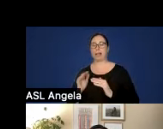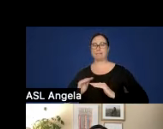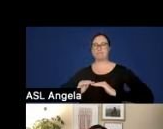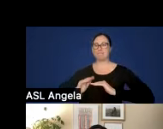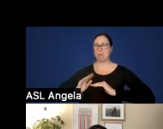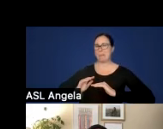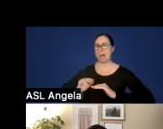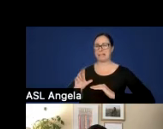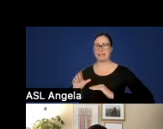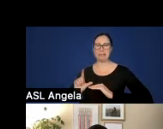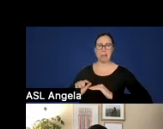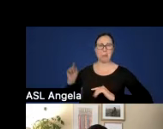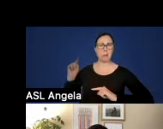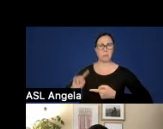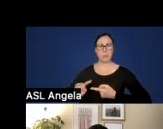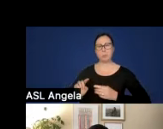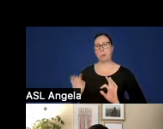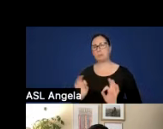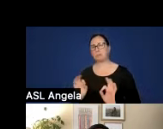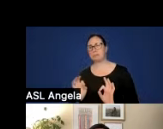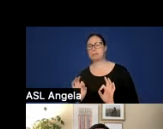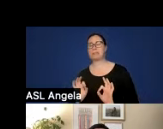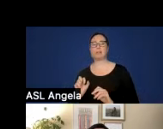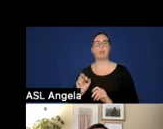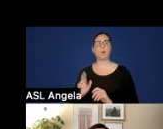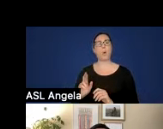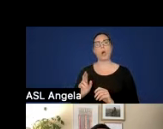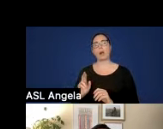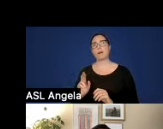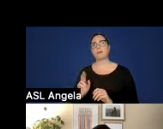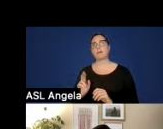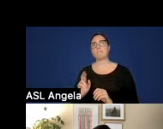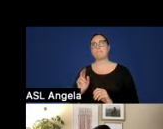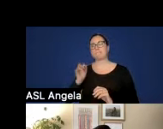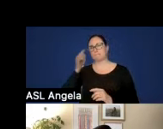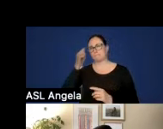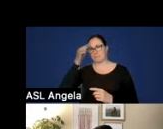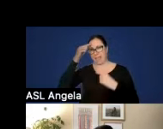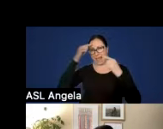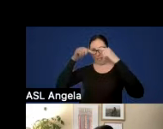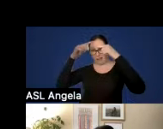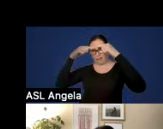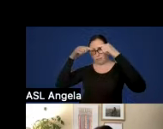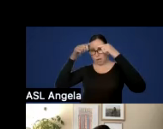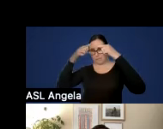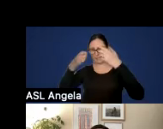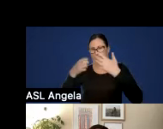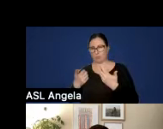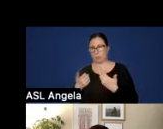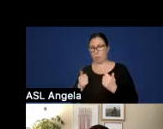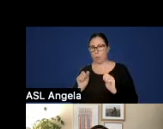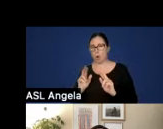suppression, an analytical processing of the assault, and sometimes even that flight,